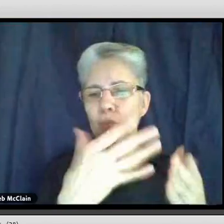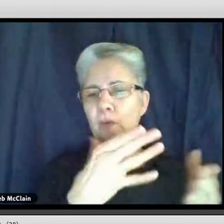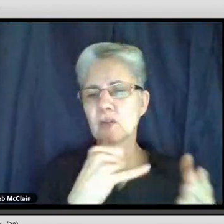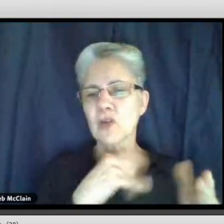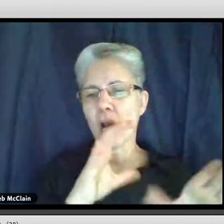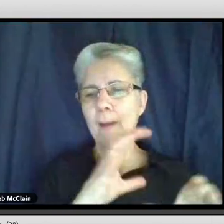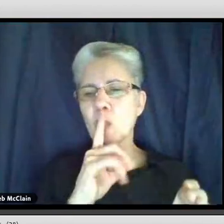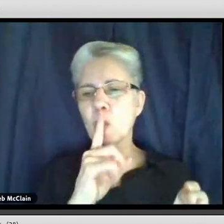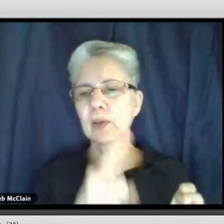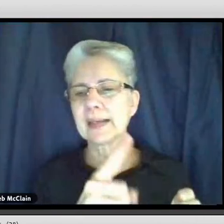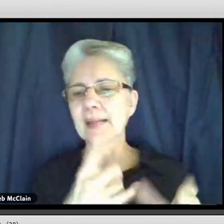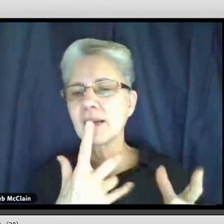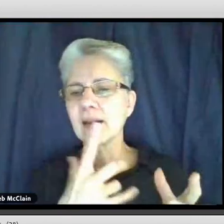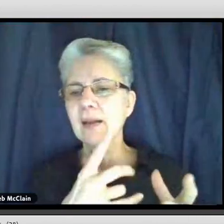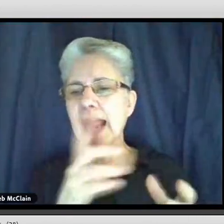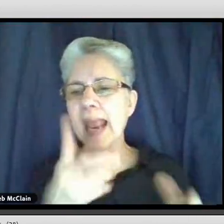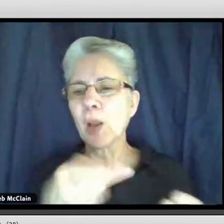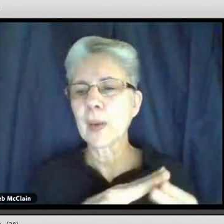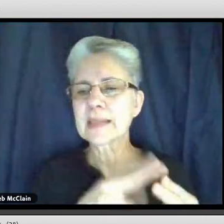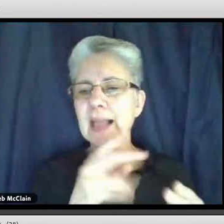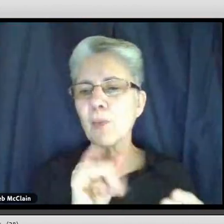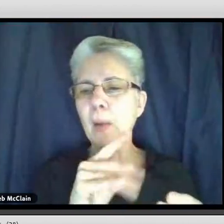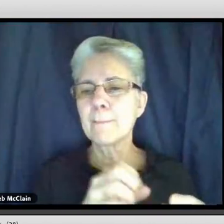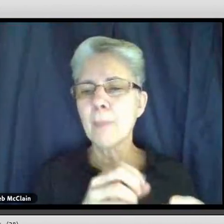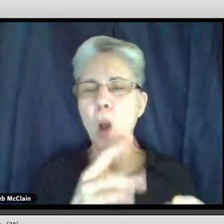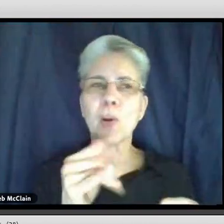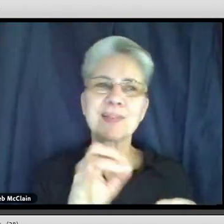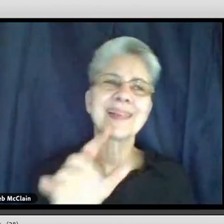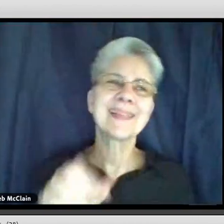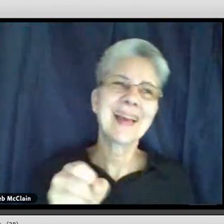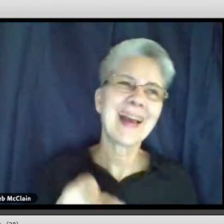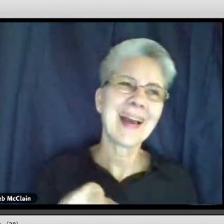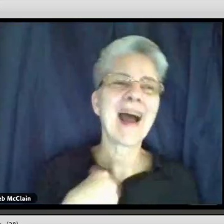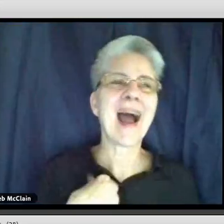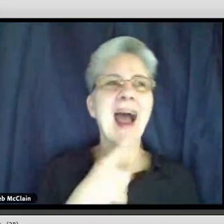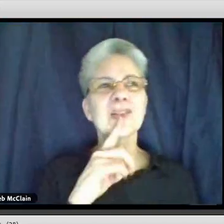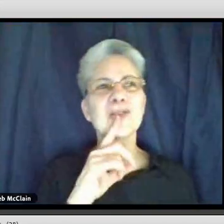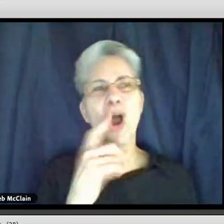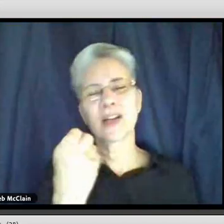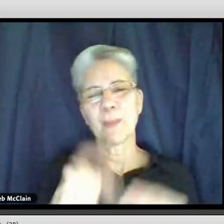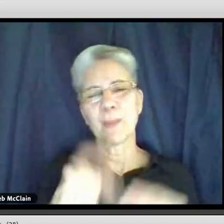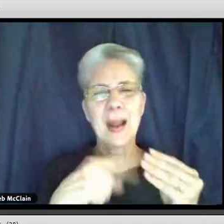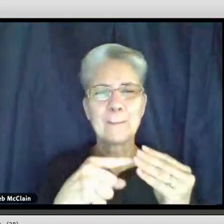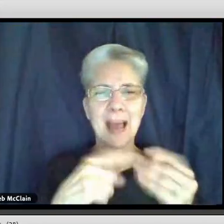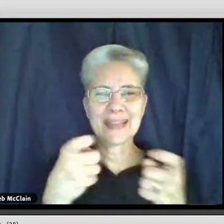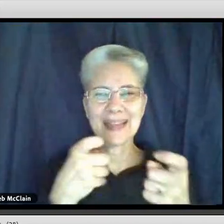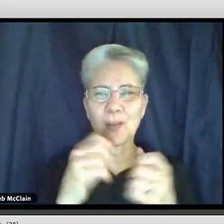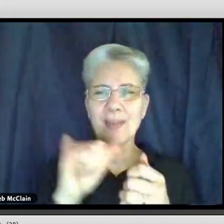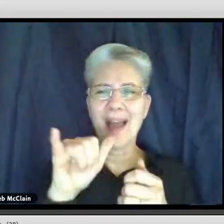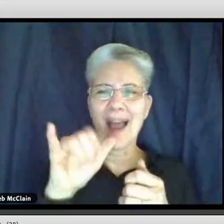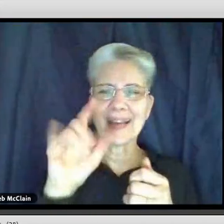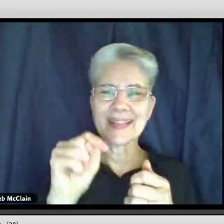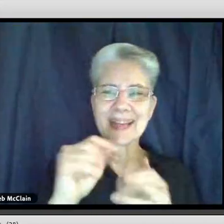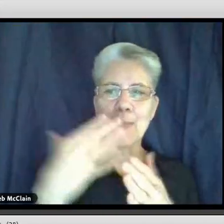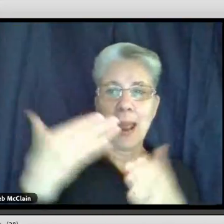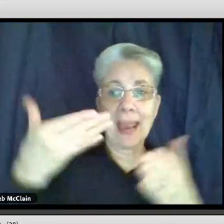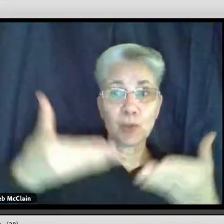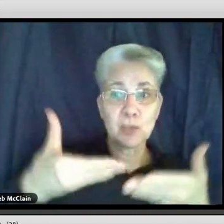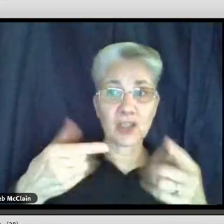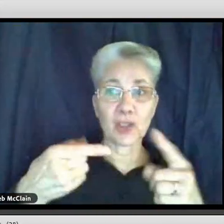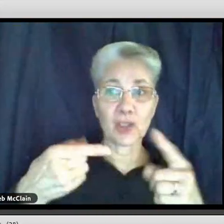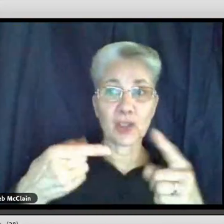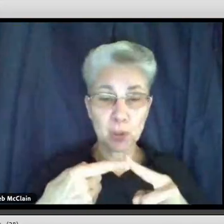looking increasingly at remote hosting. Yeah, I talked a bit about dealing with IT in my introduction